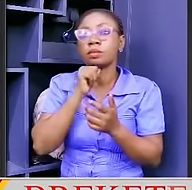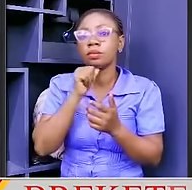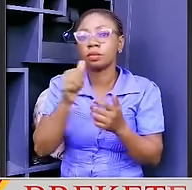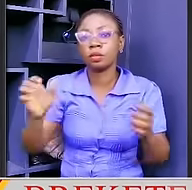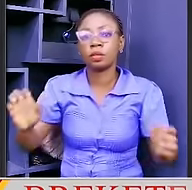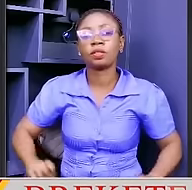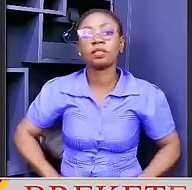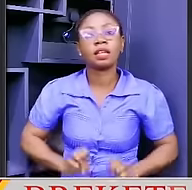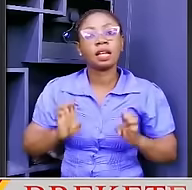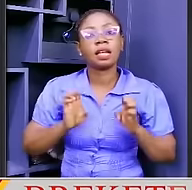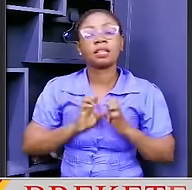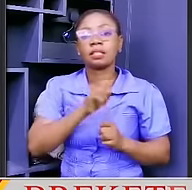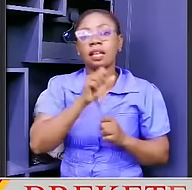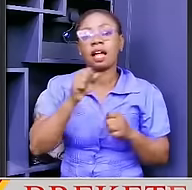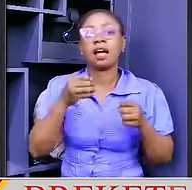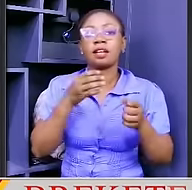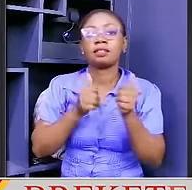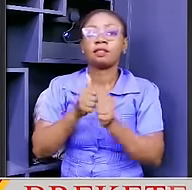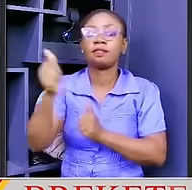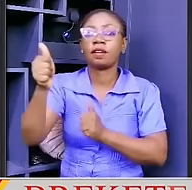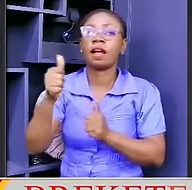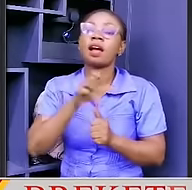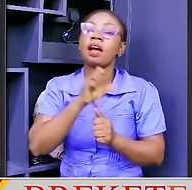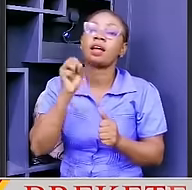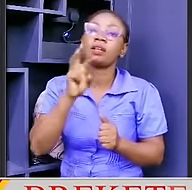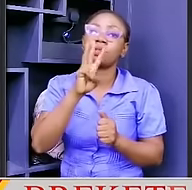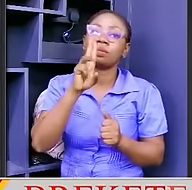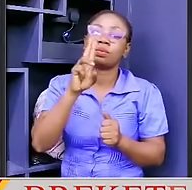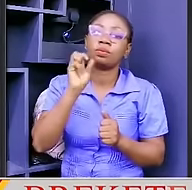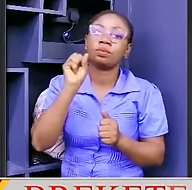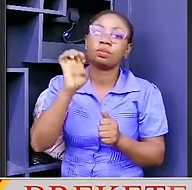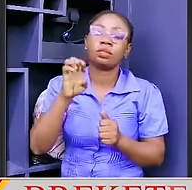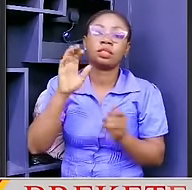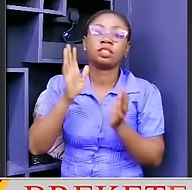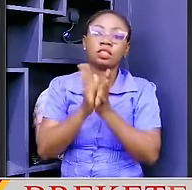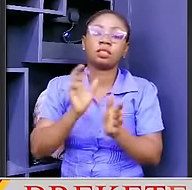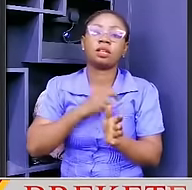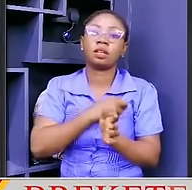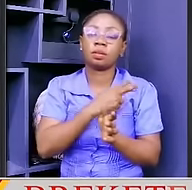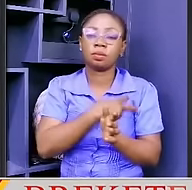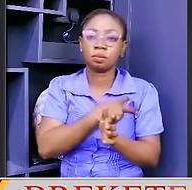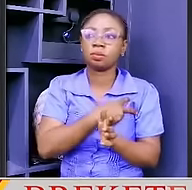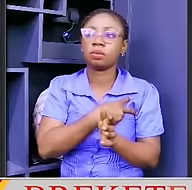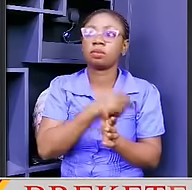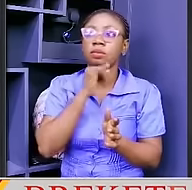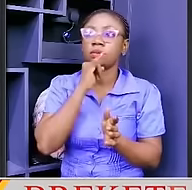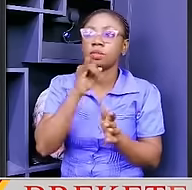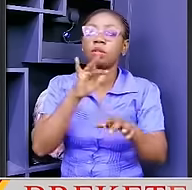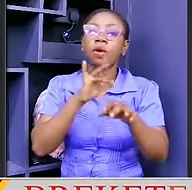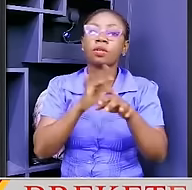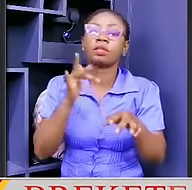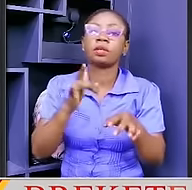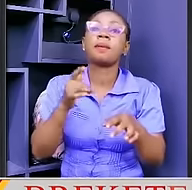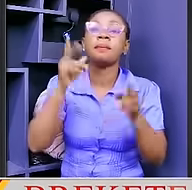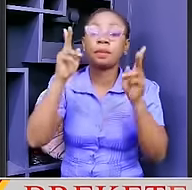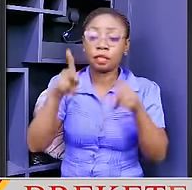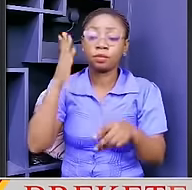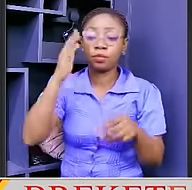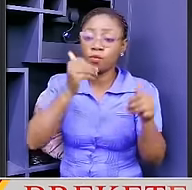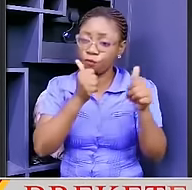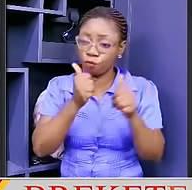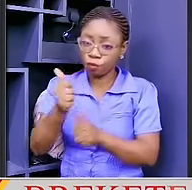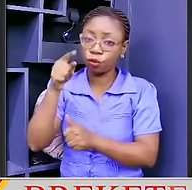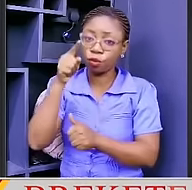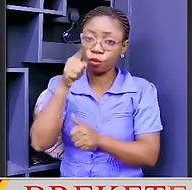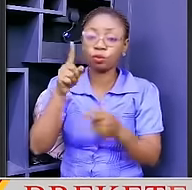Wuse General Hospital is concerned. Somebody is going to follow you people to Wuse General Hospital. Okay, make sir. We ask them